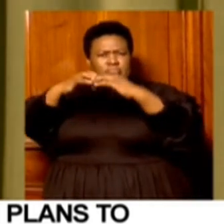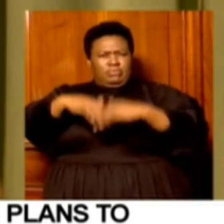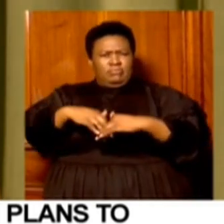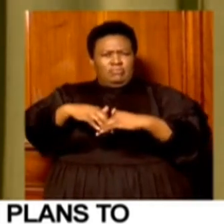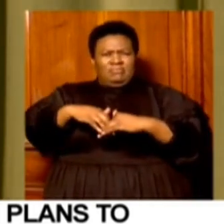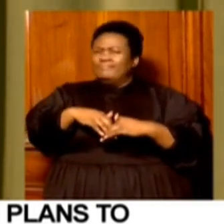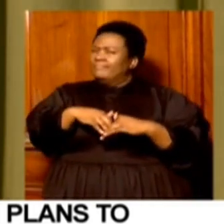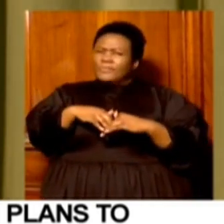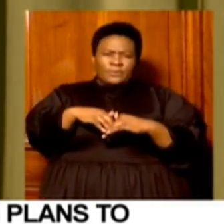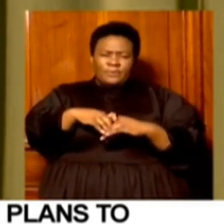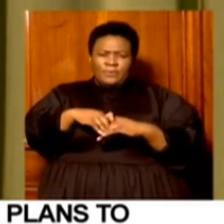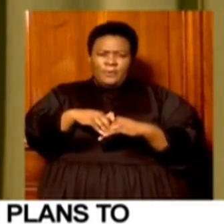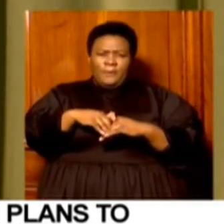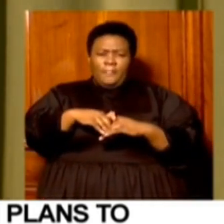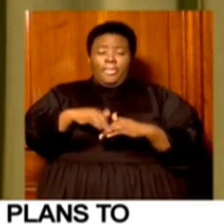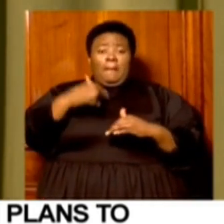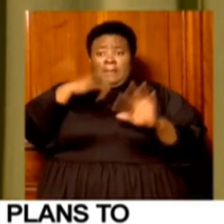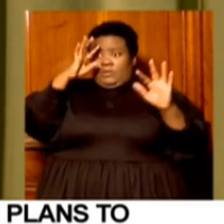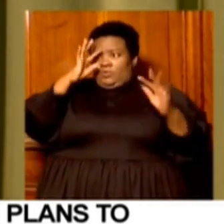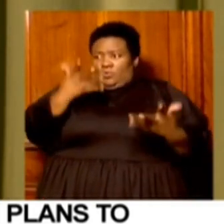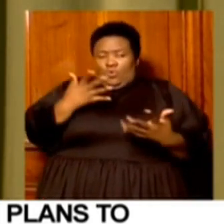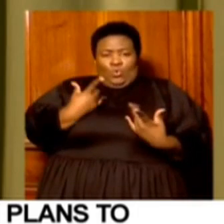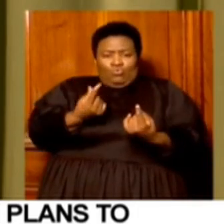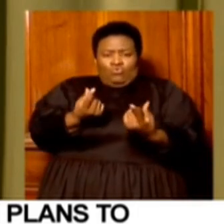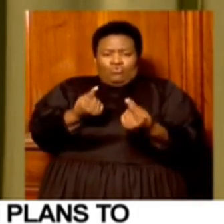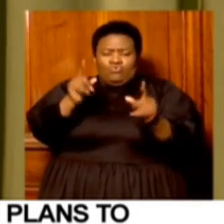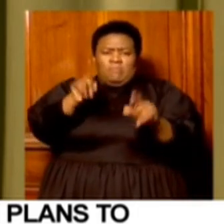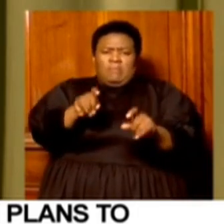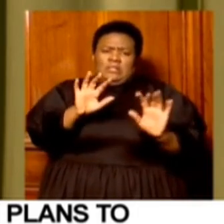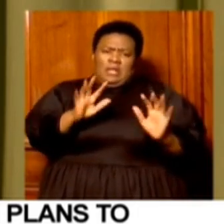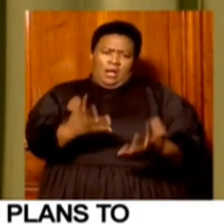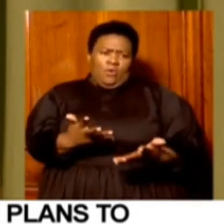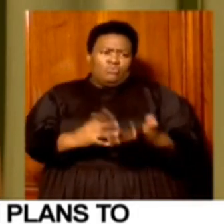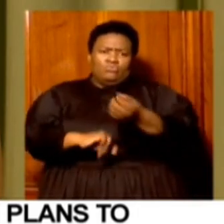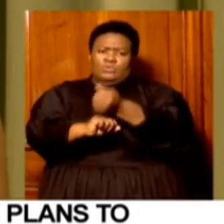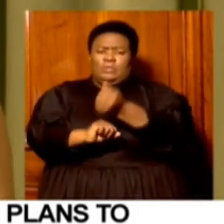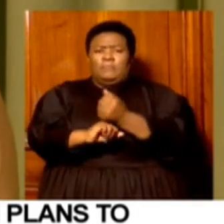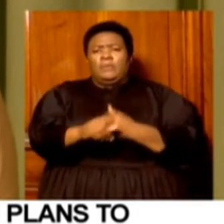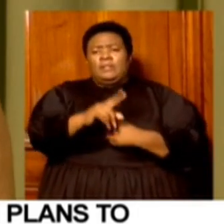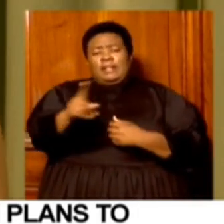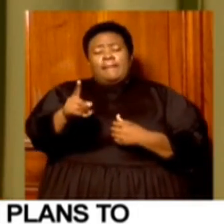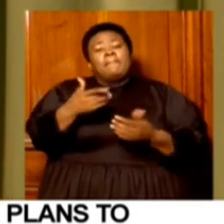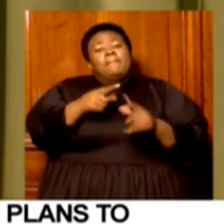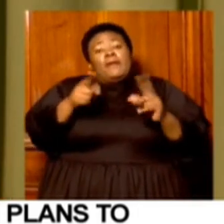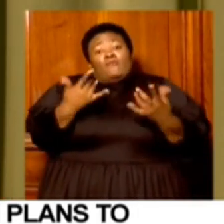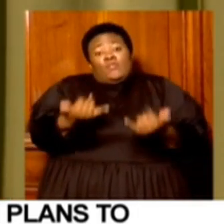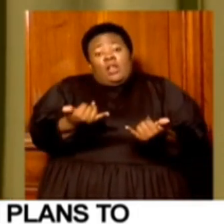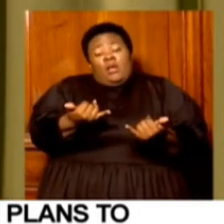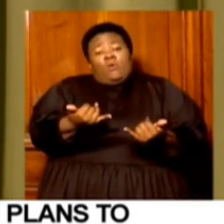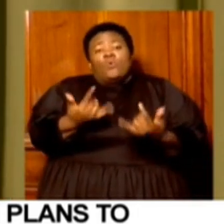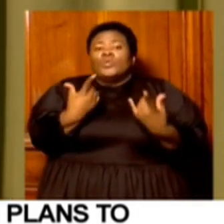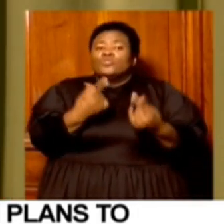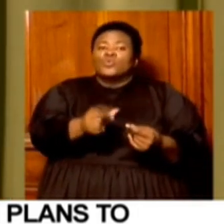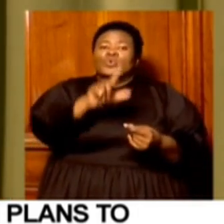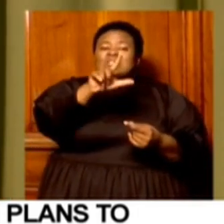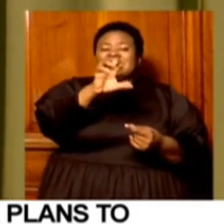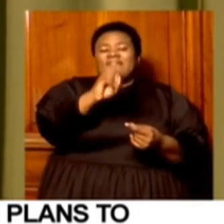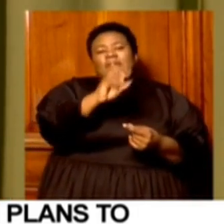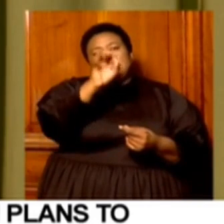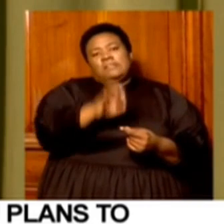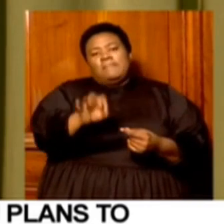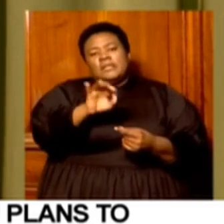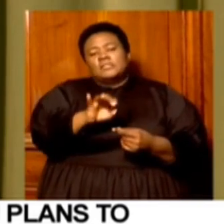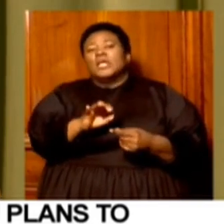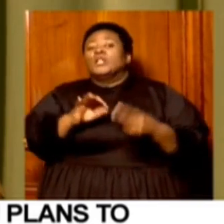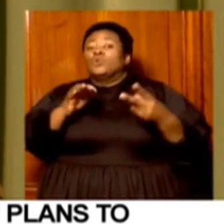that, is to go with what I can go with, which is 70%, or go with 100%, but